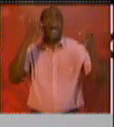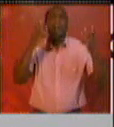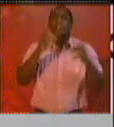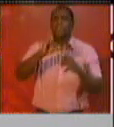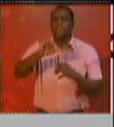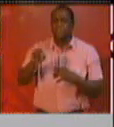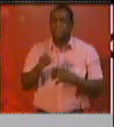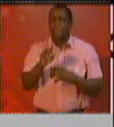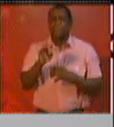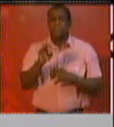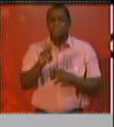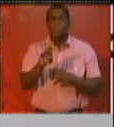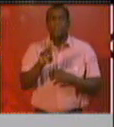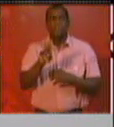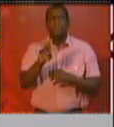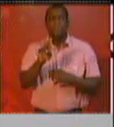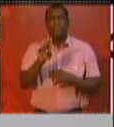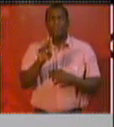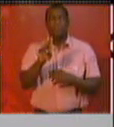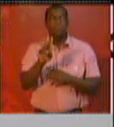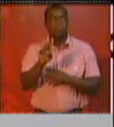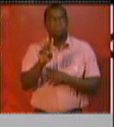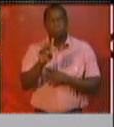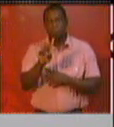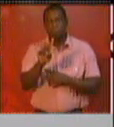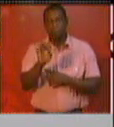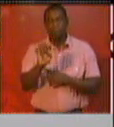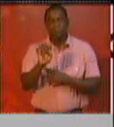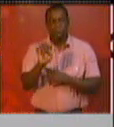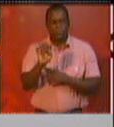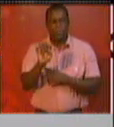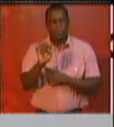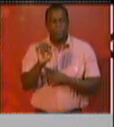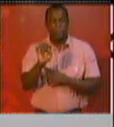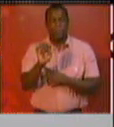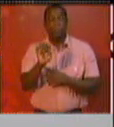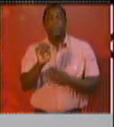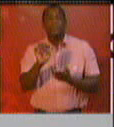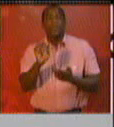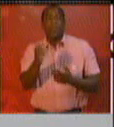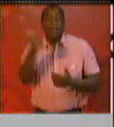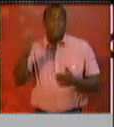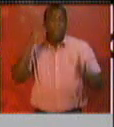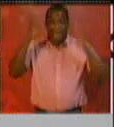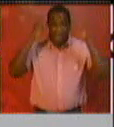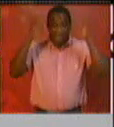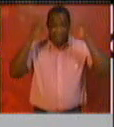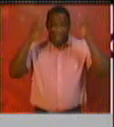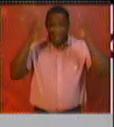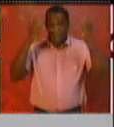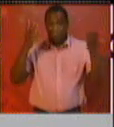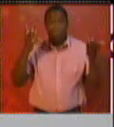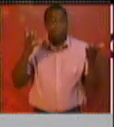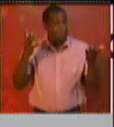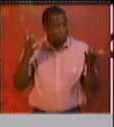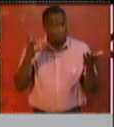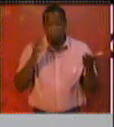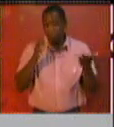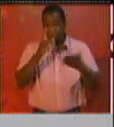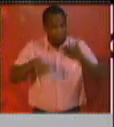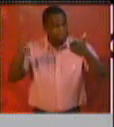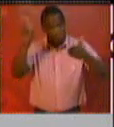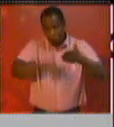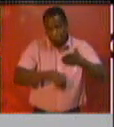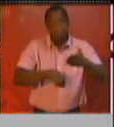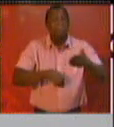Monday and Tuesday. We are aware that there are some substitute activities that may be planned. We would like to encourage